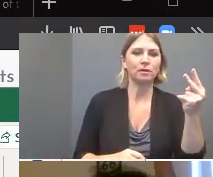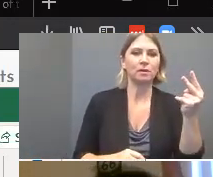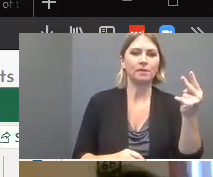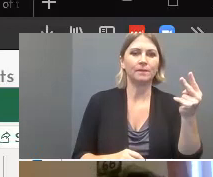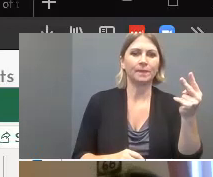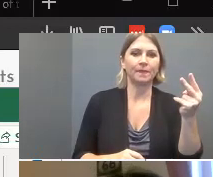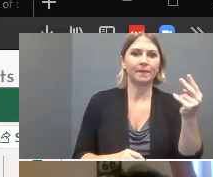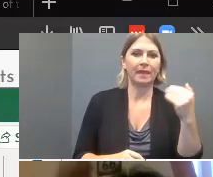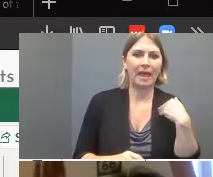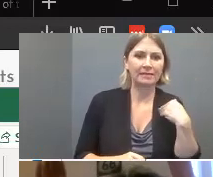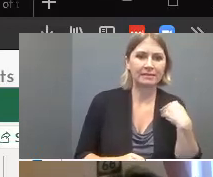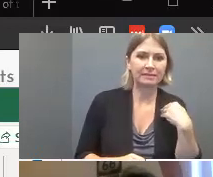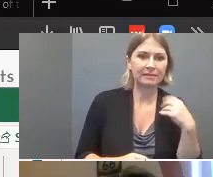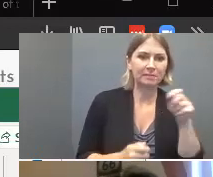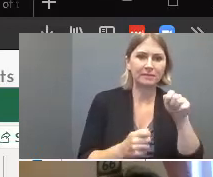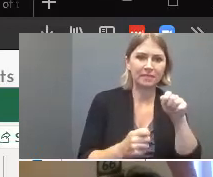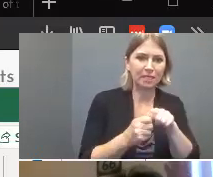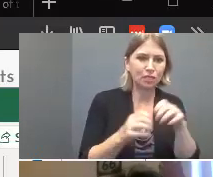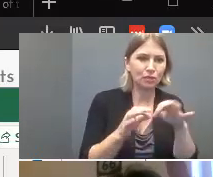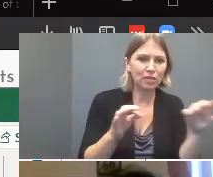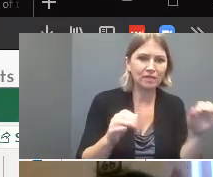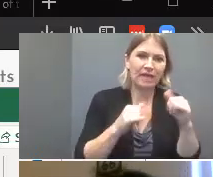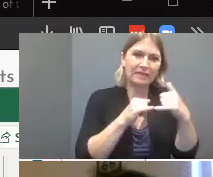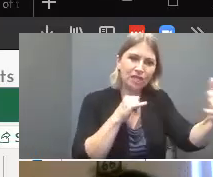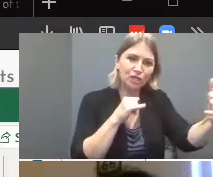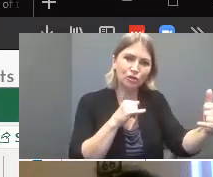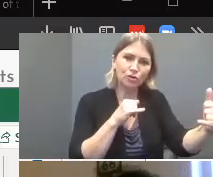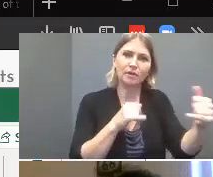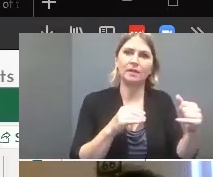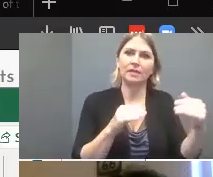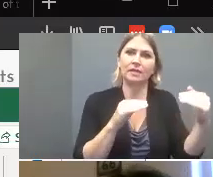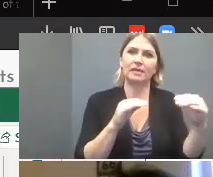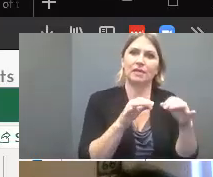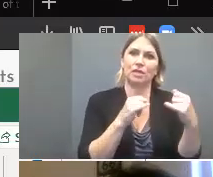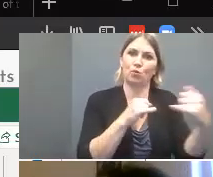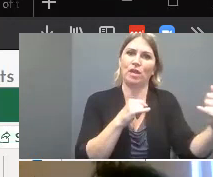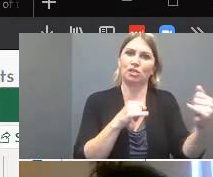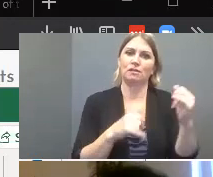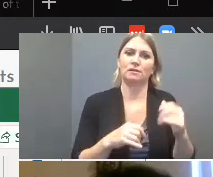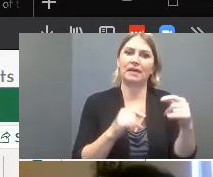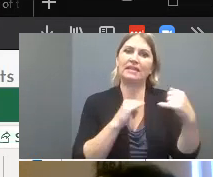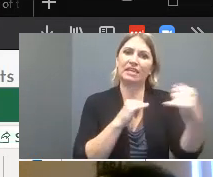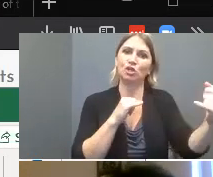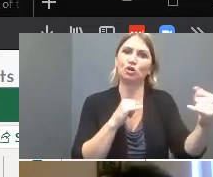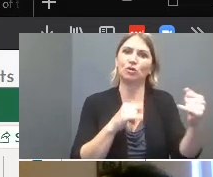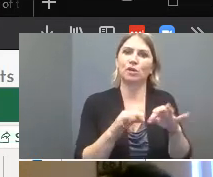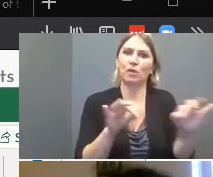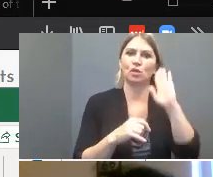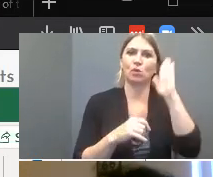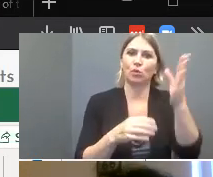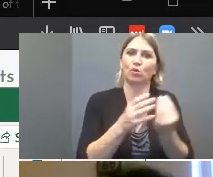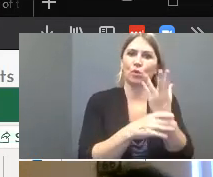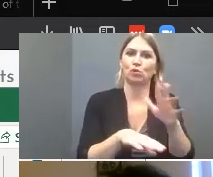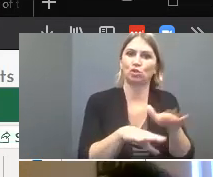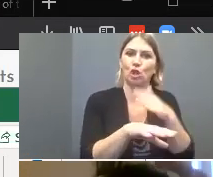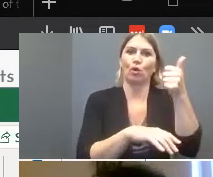a parabolic equation, we know that the linear equation will grow slower than the parabolic equation. So there is some constant, in this case